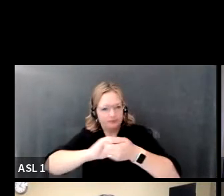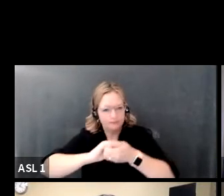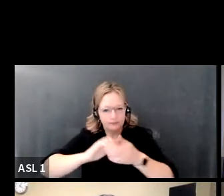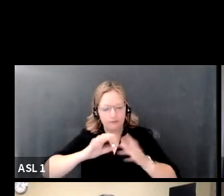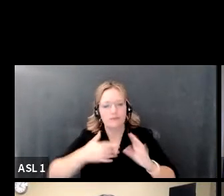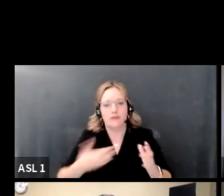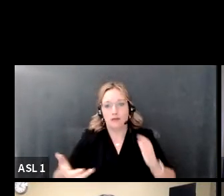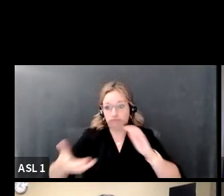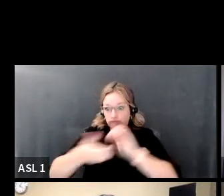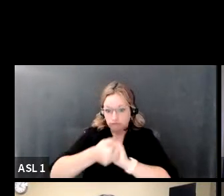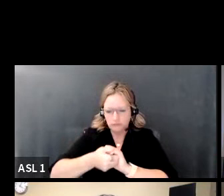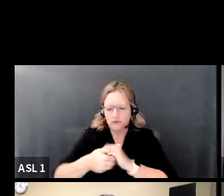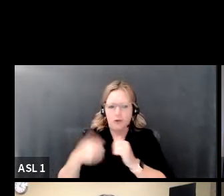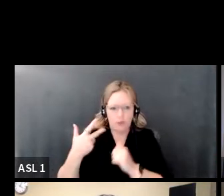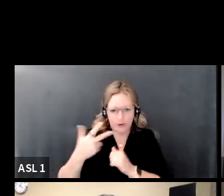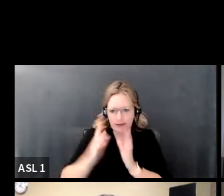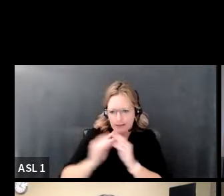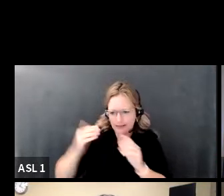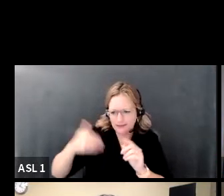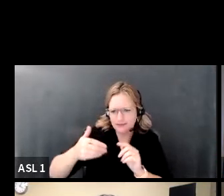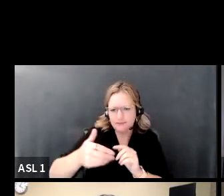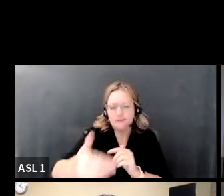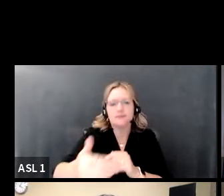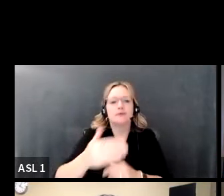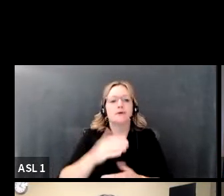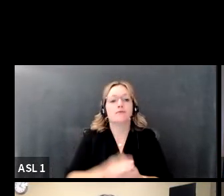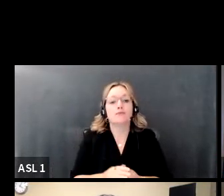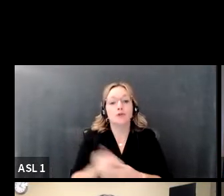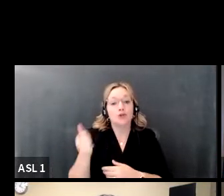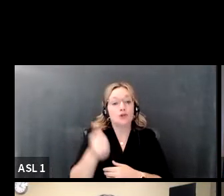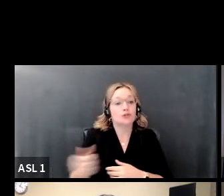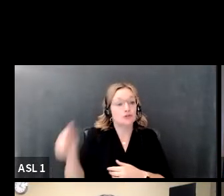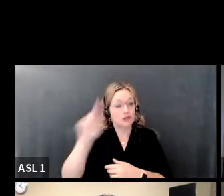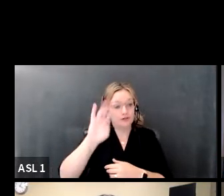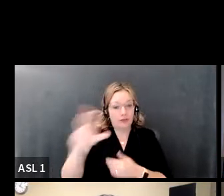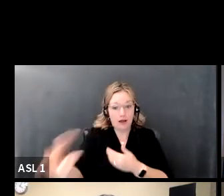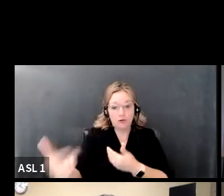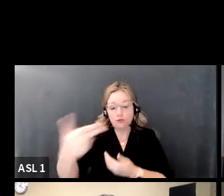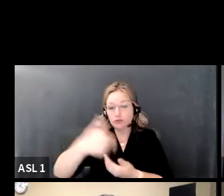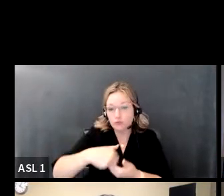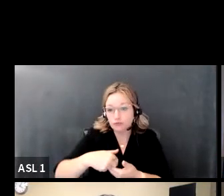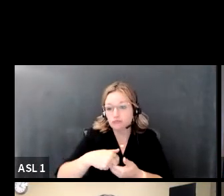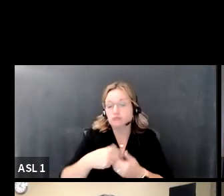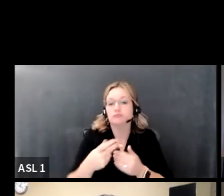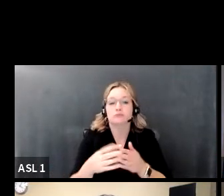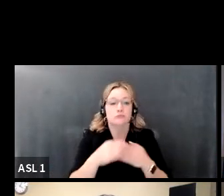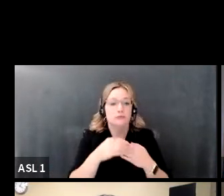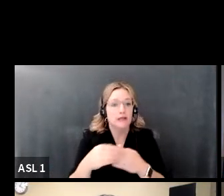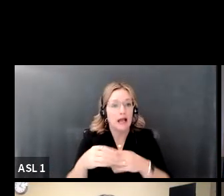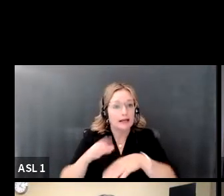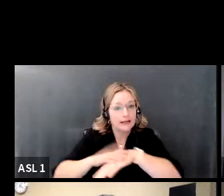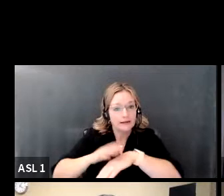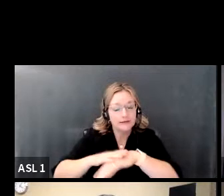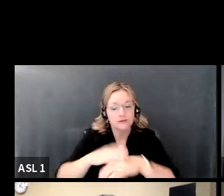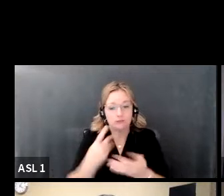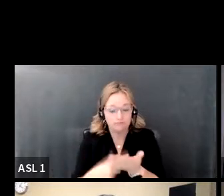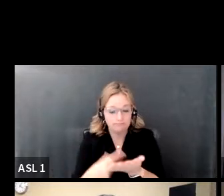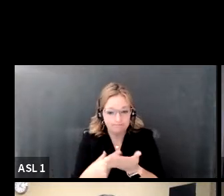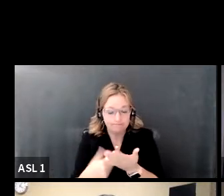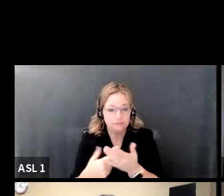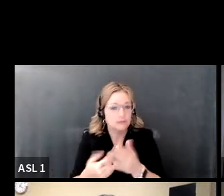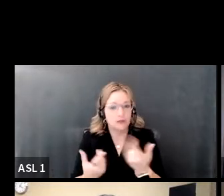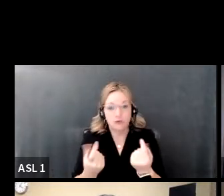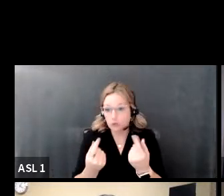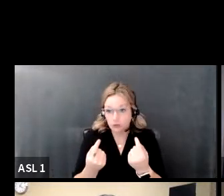bell at the start of the year to participate in some meaningful way within the guiding council to devise to help the divine